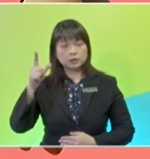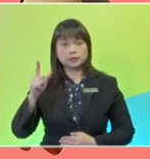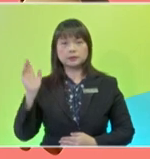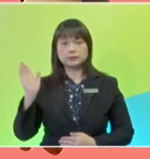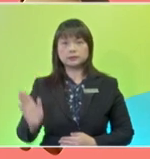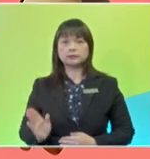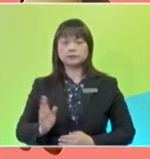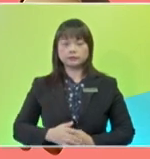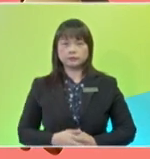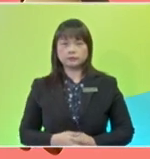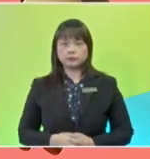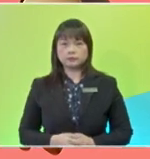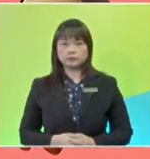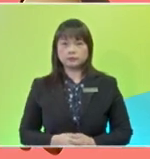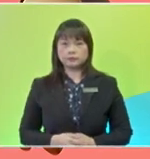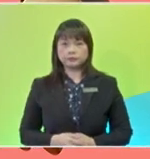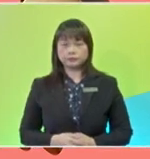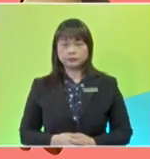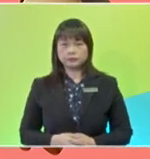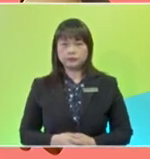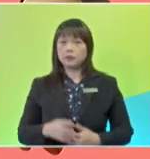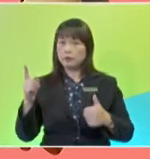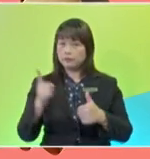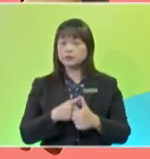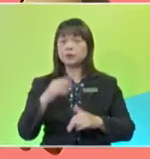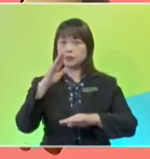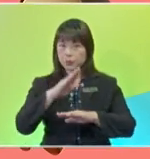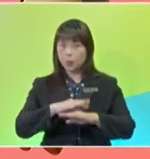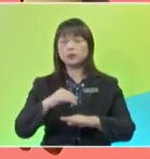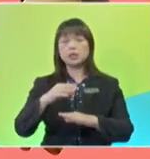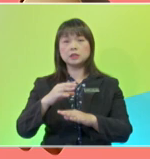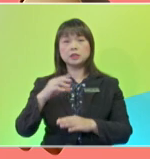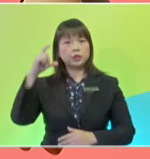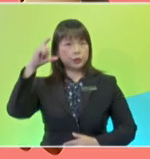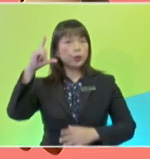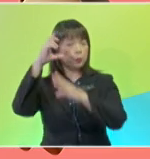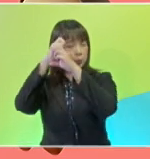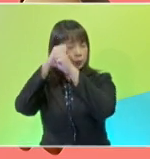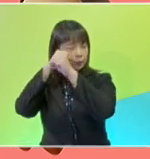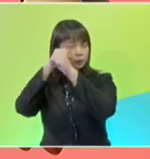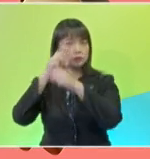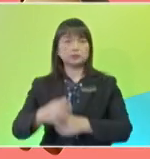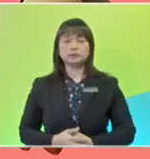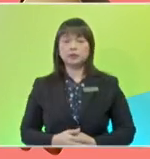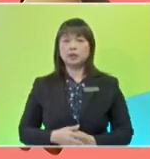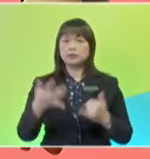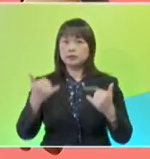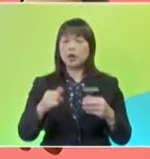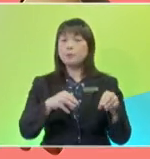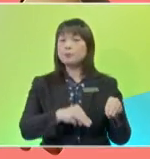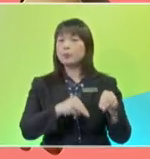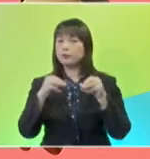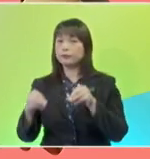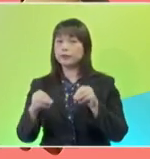the slide. Yeah? Okay. So the first one is called the new moon. Mm-hmm. Then you're moving it down anti-clockwise. Mm-hmm.